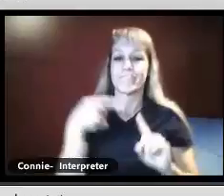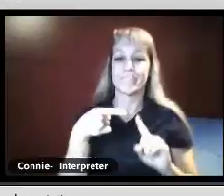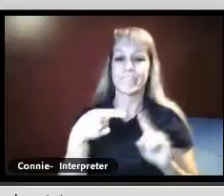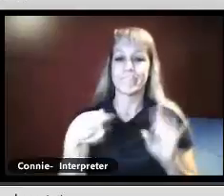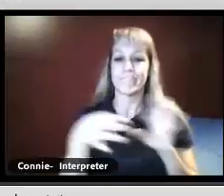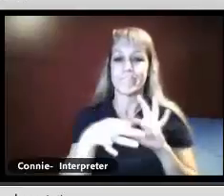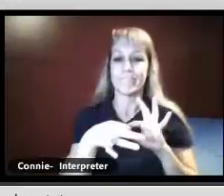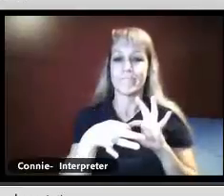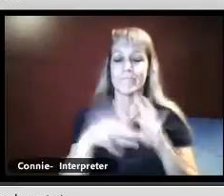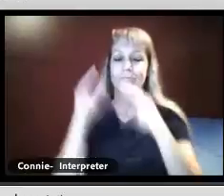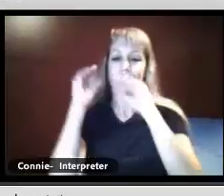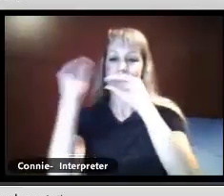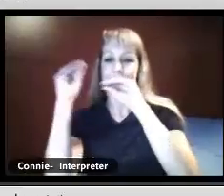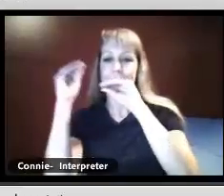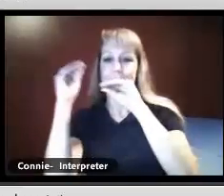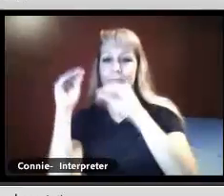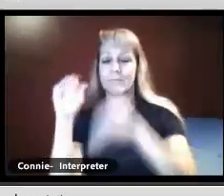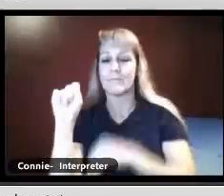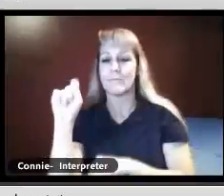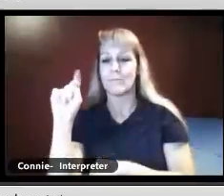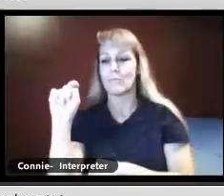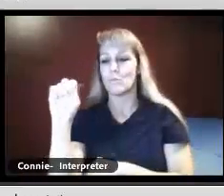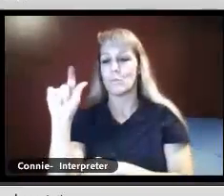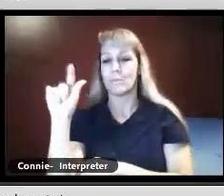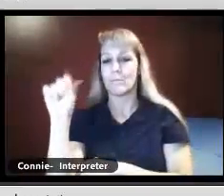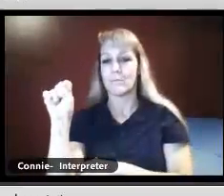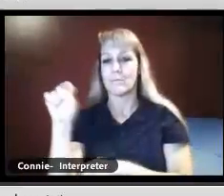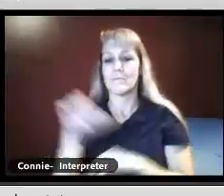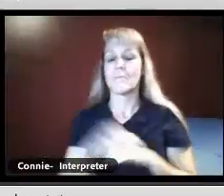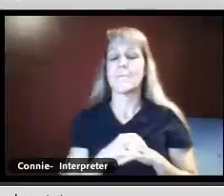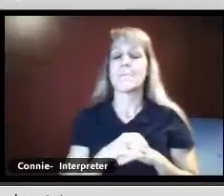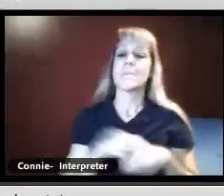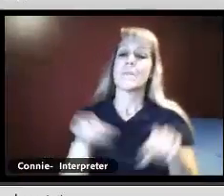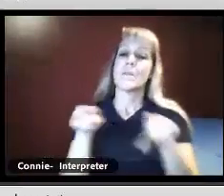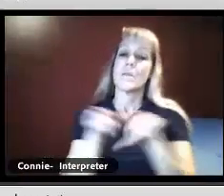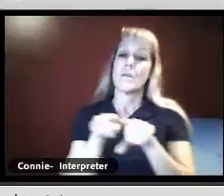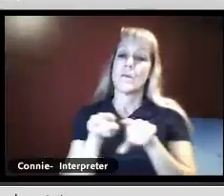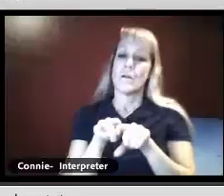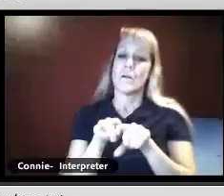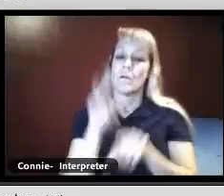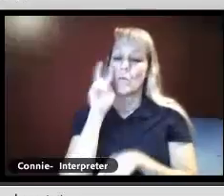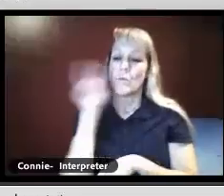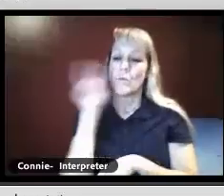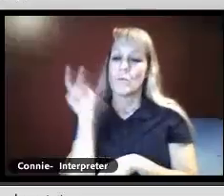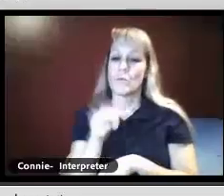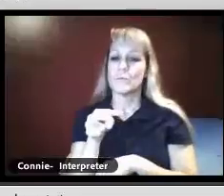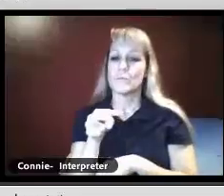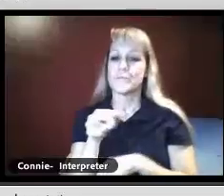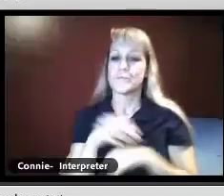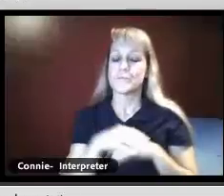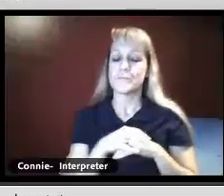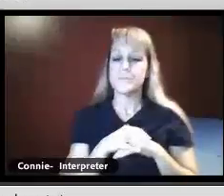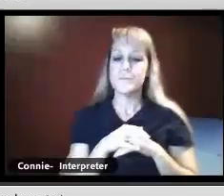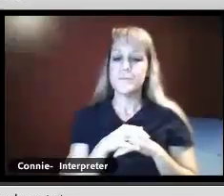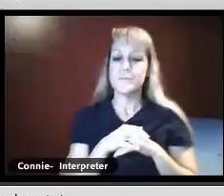for teaching tools. I'd also like to bring your attention to the fact that